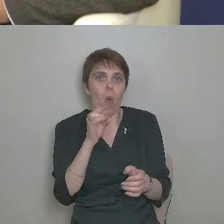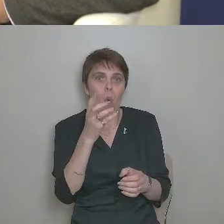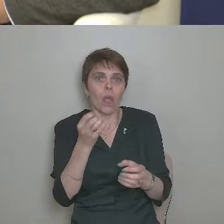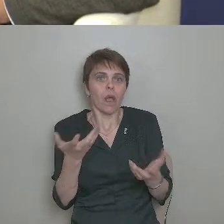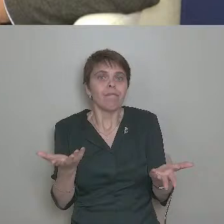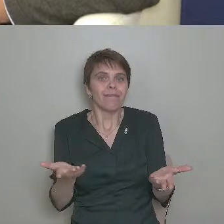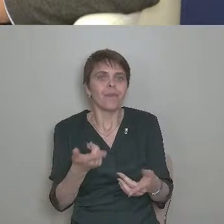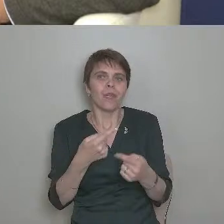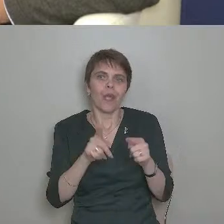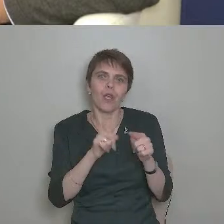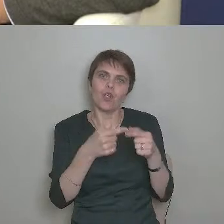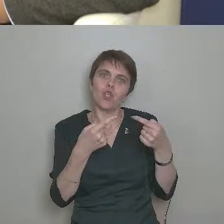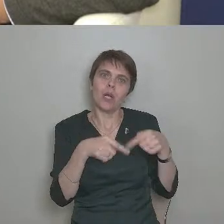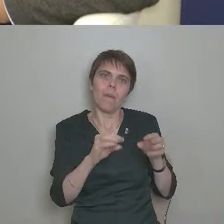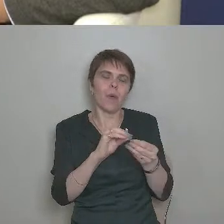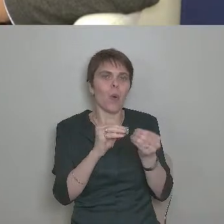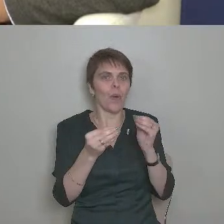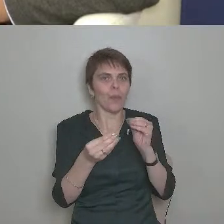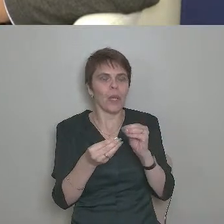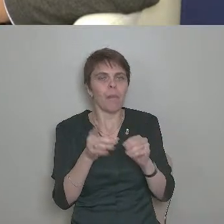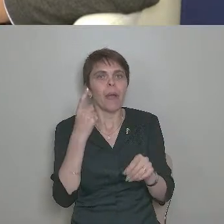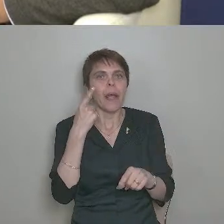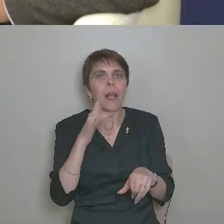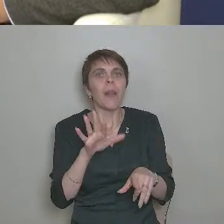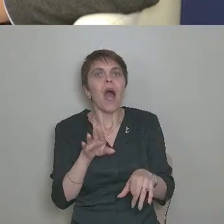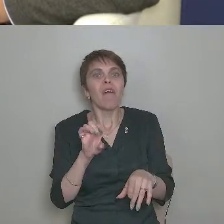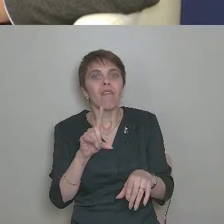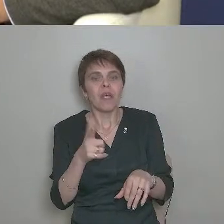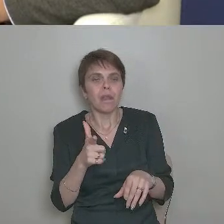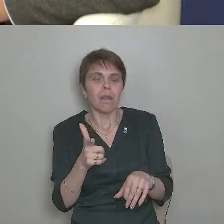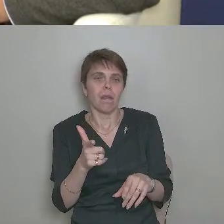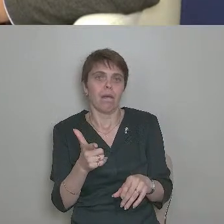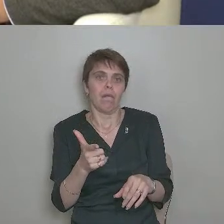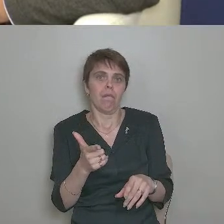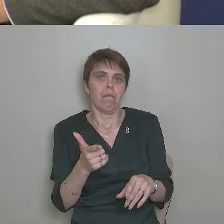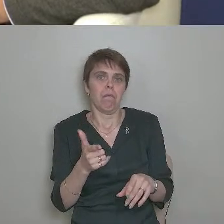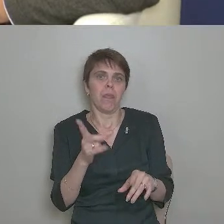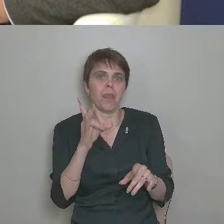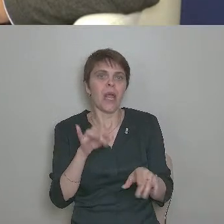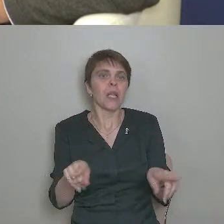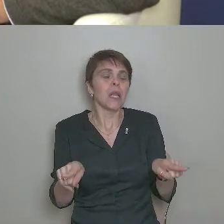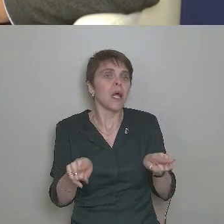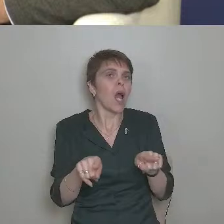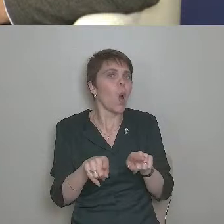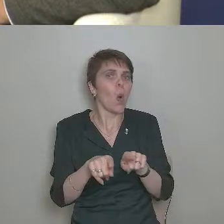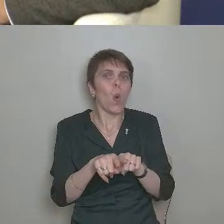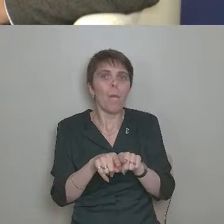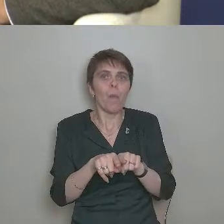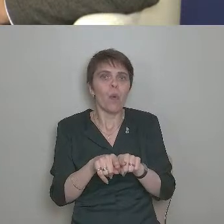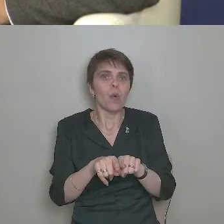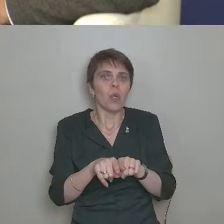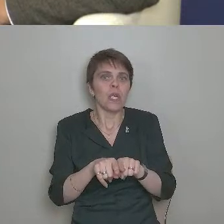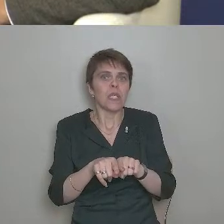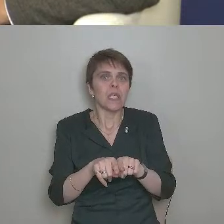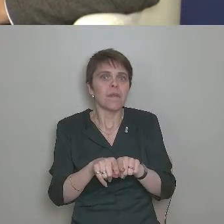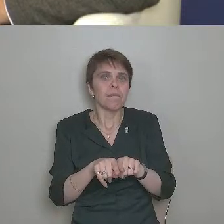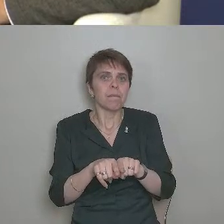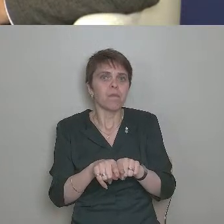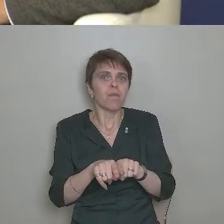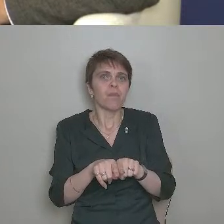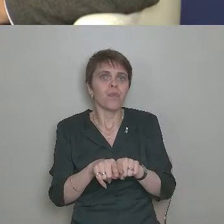sufficient number of candidates. That's a different question, and that's a very serious problem. Even at the